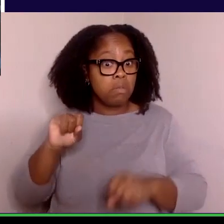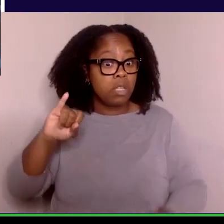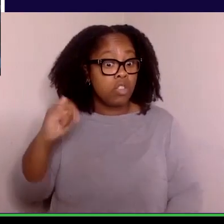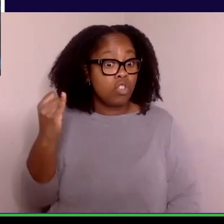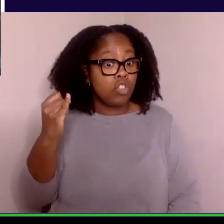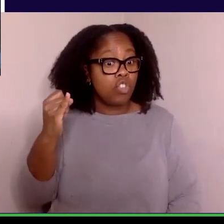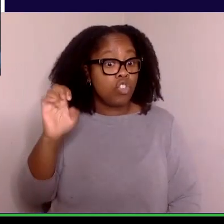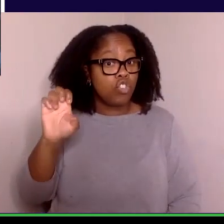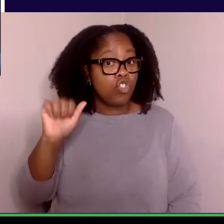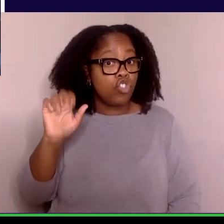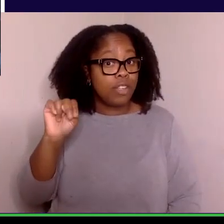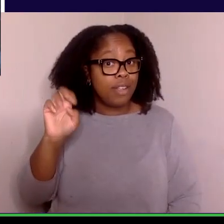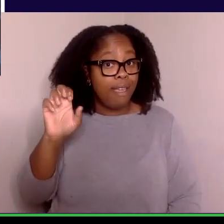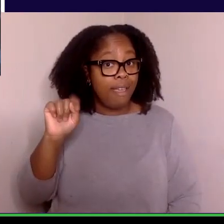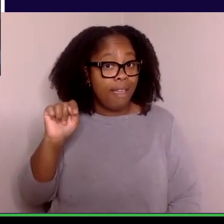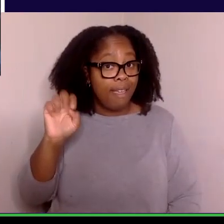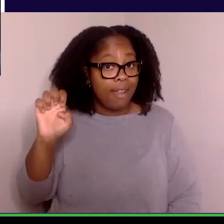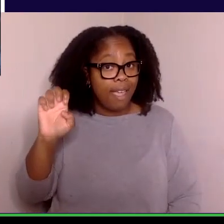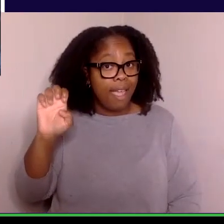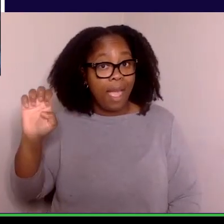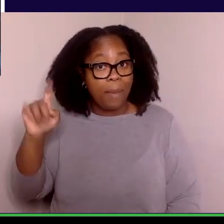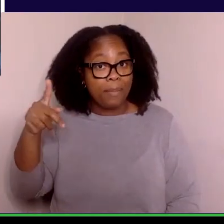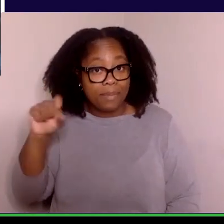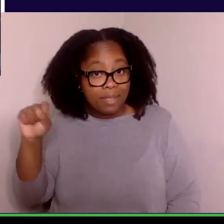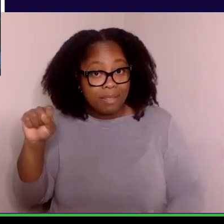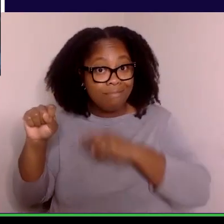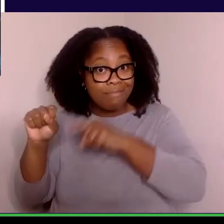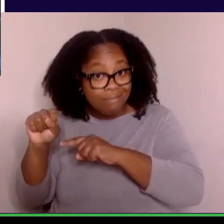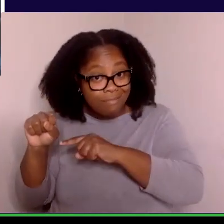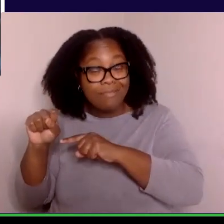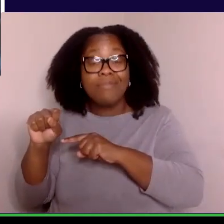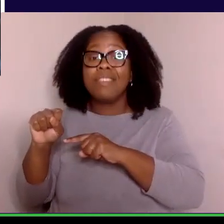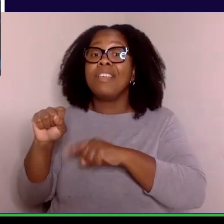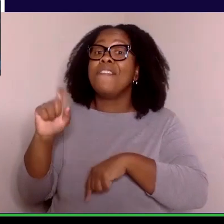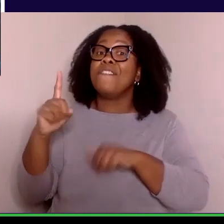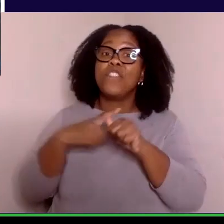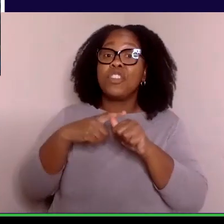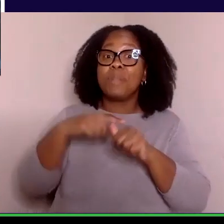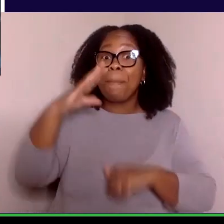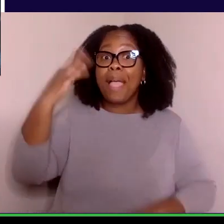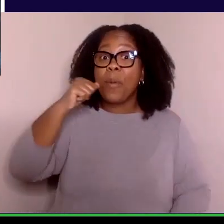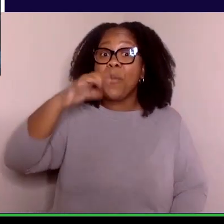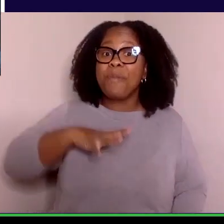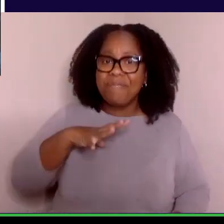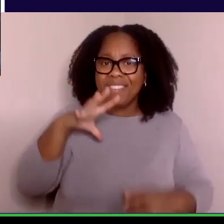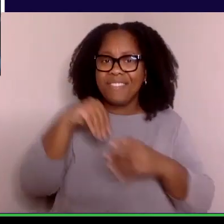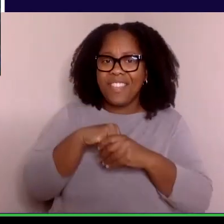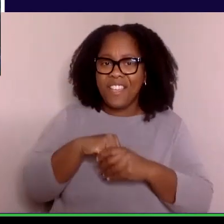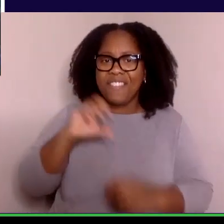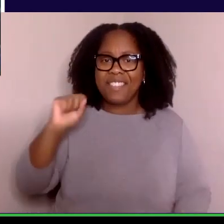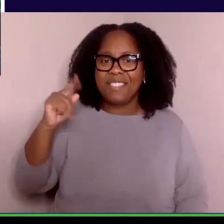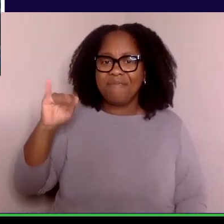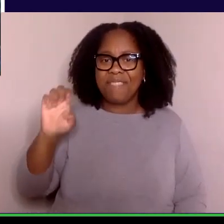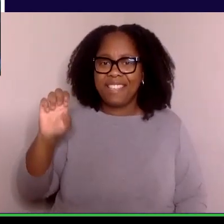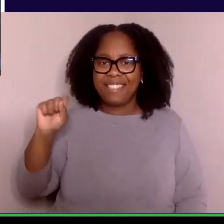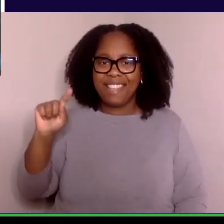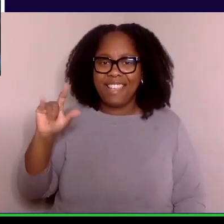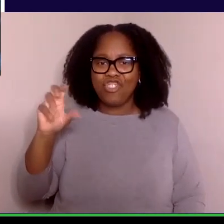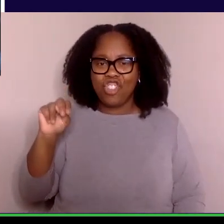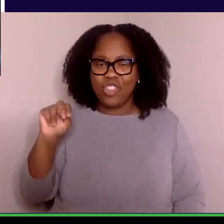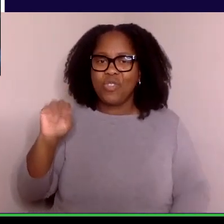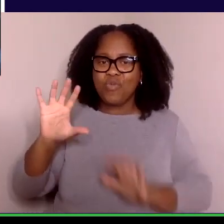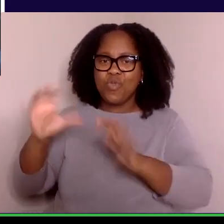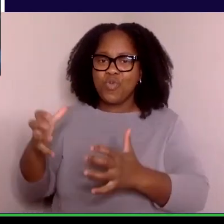the first Black woman to be part of the space station crew. Kudos to these